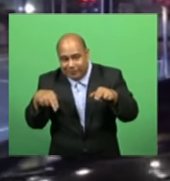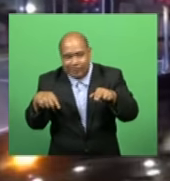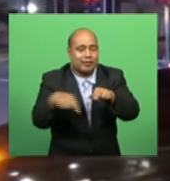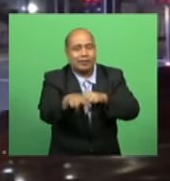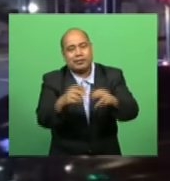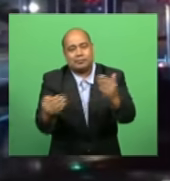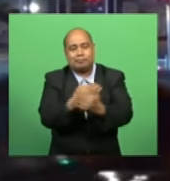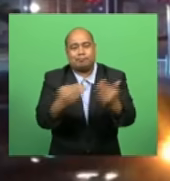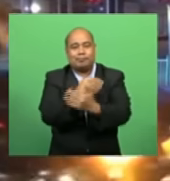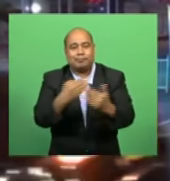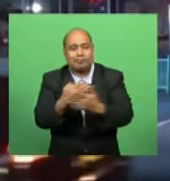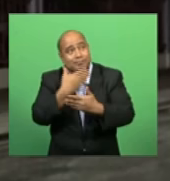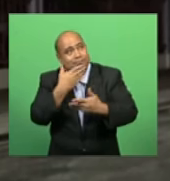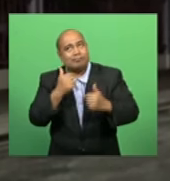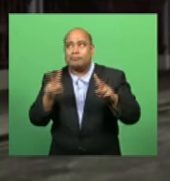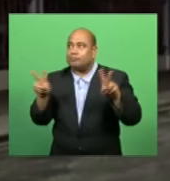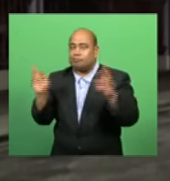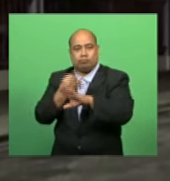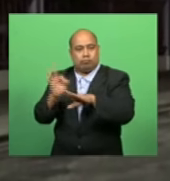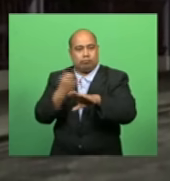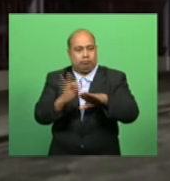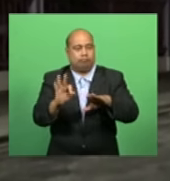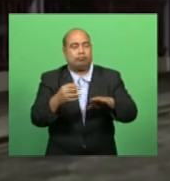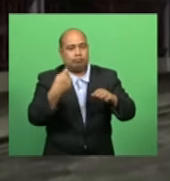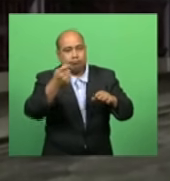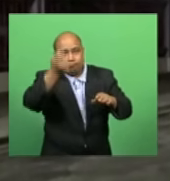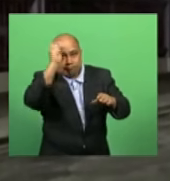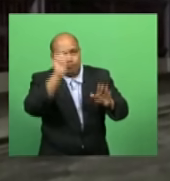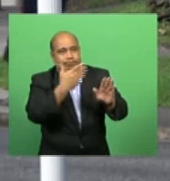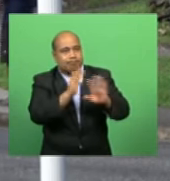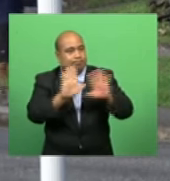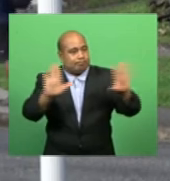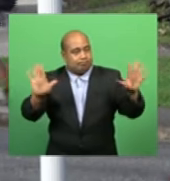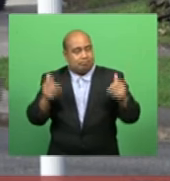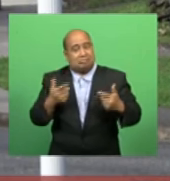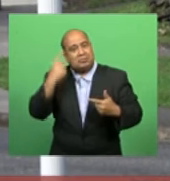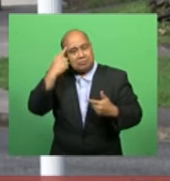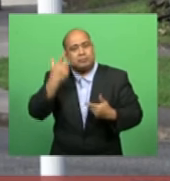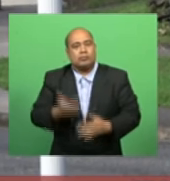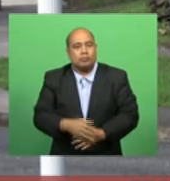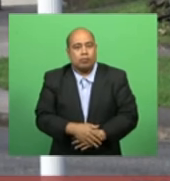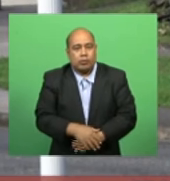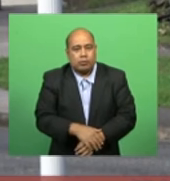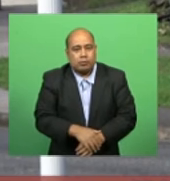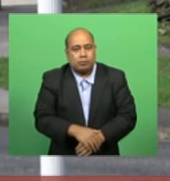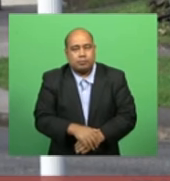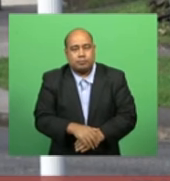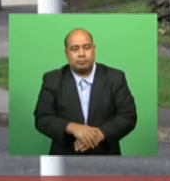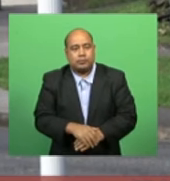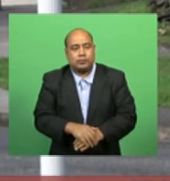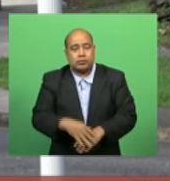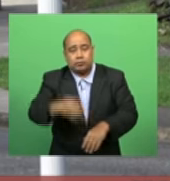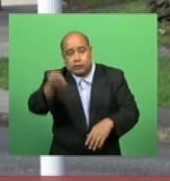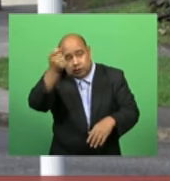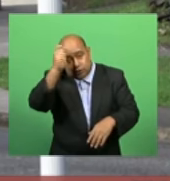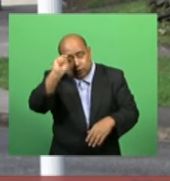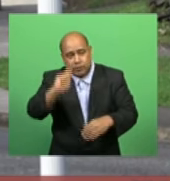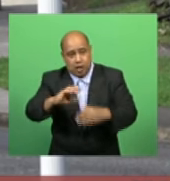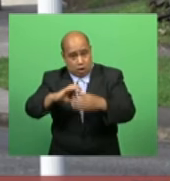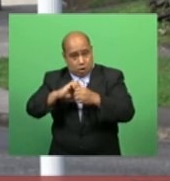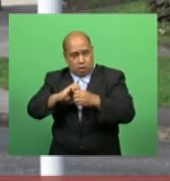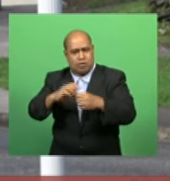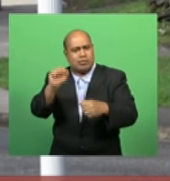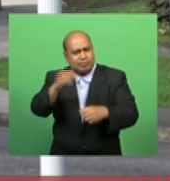nice, newly renovated and fresh nightclub. Right? These nightclub owners said they have lost substantial amount of revenue,